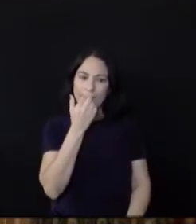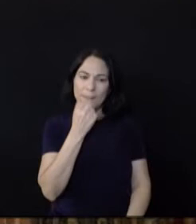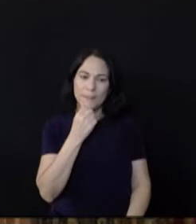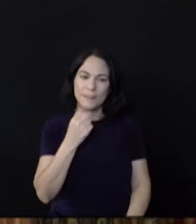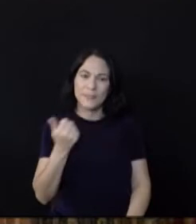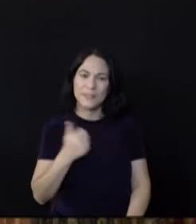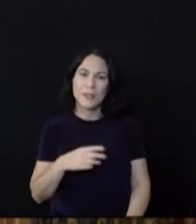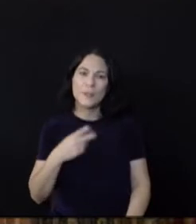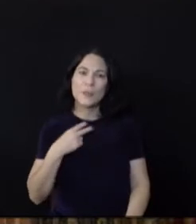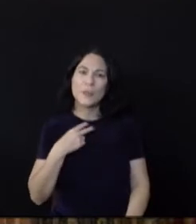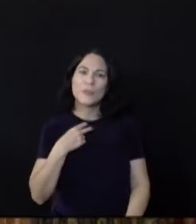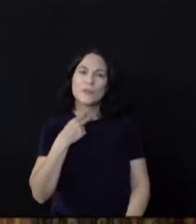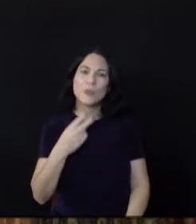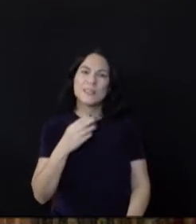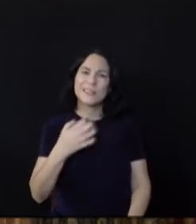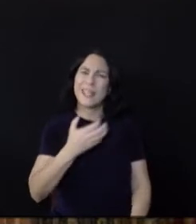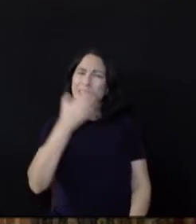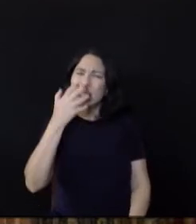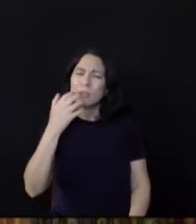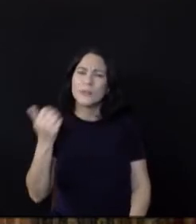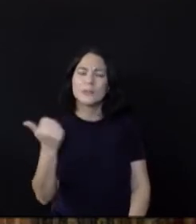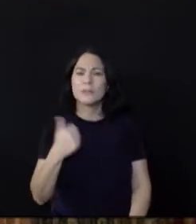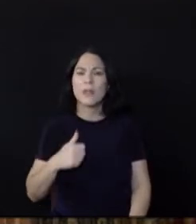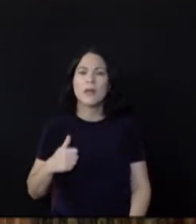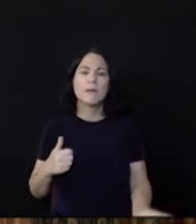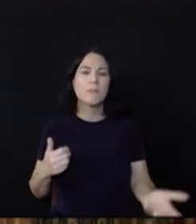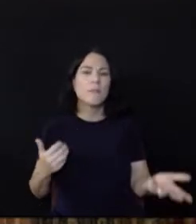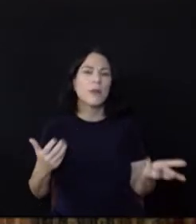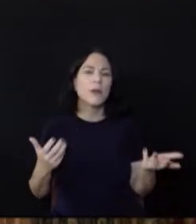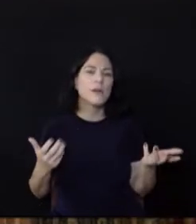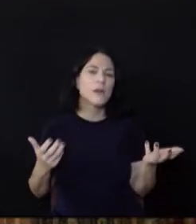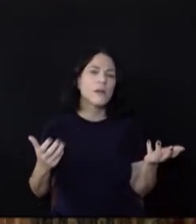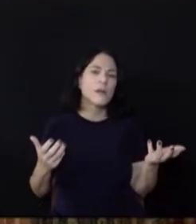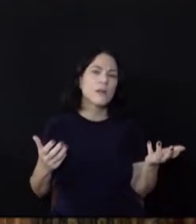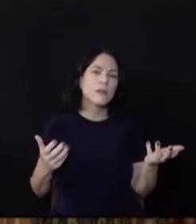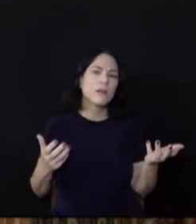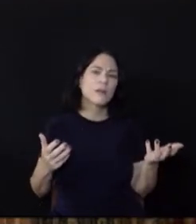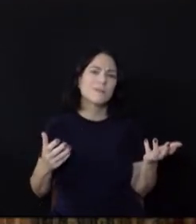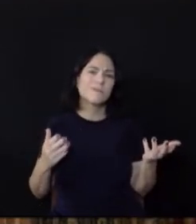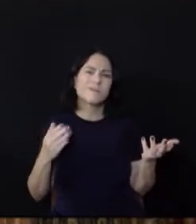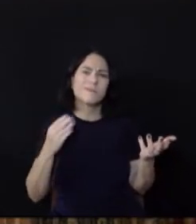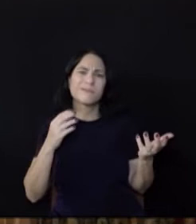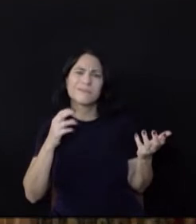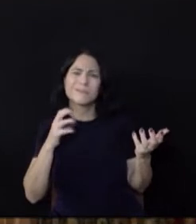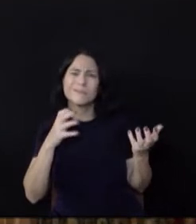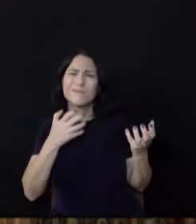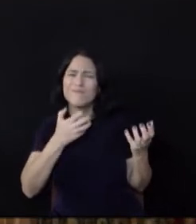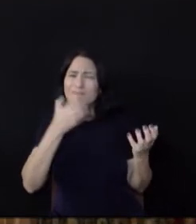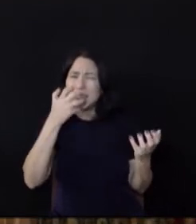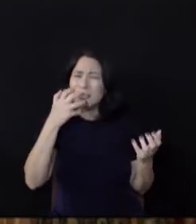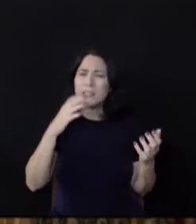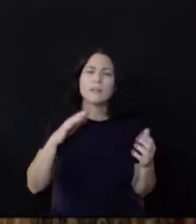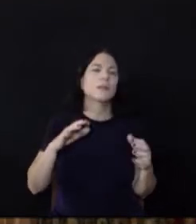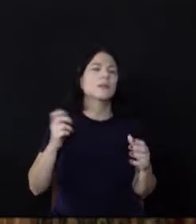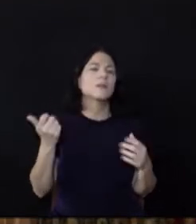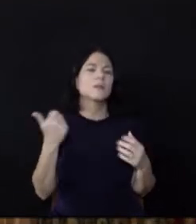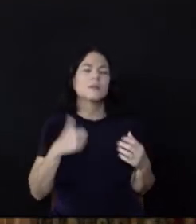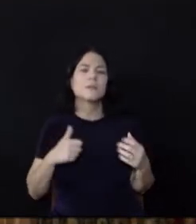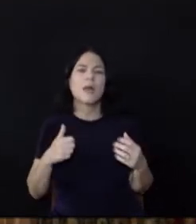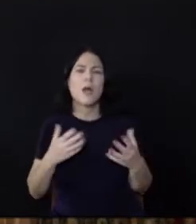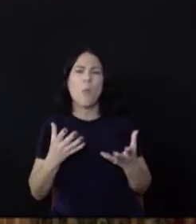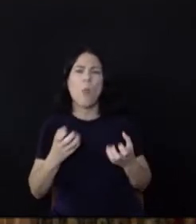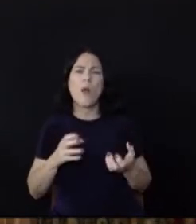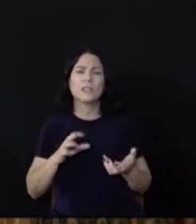Some of those voices are angry. Some of those voices are malicious. Some of those voices are seeking to